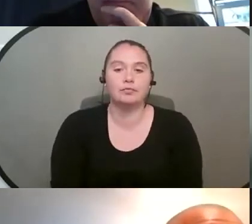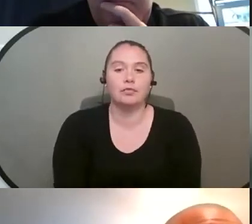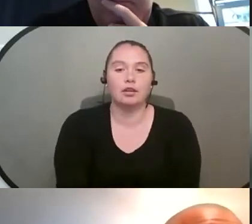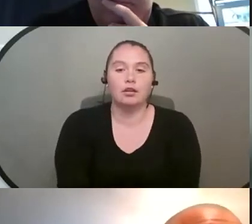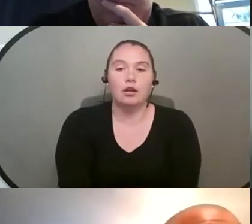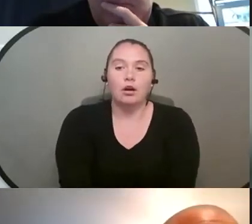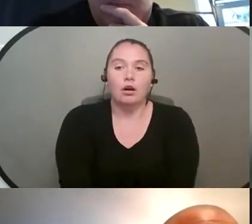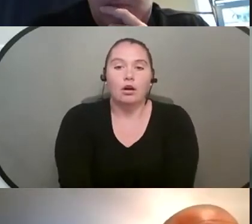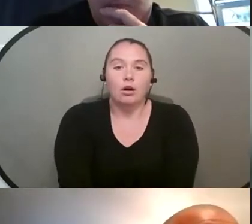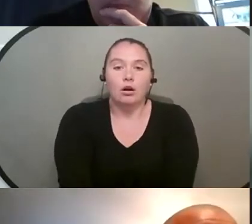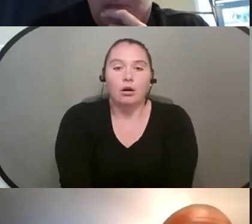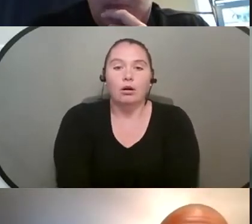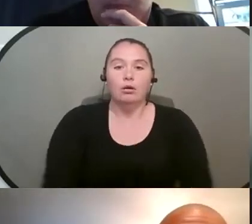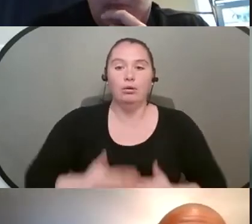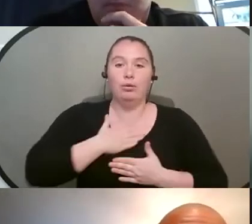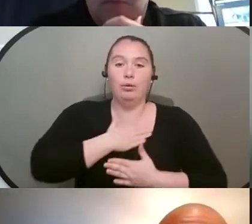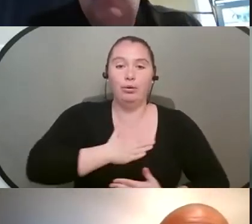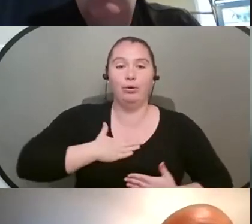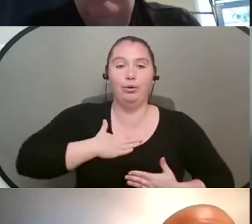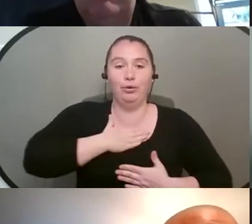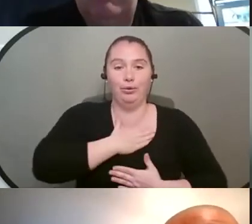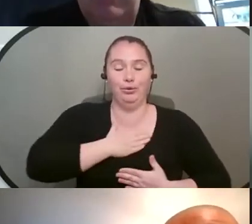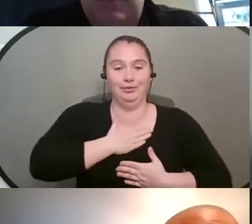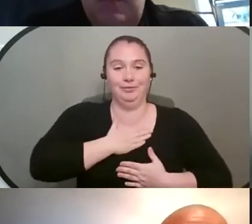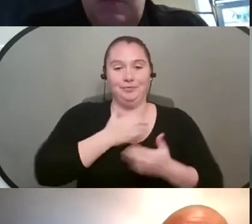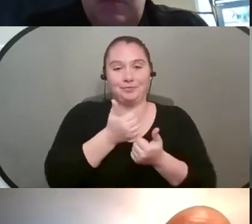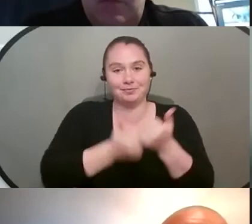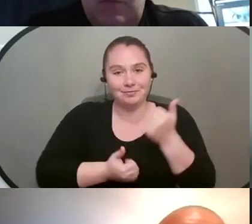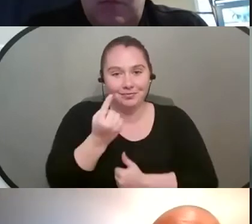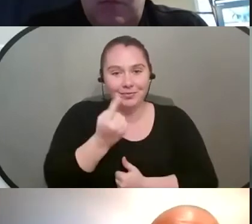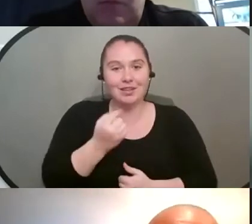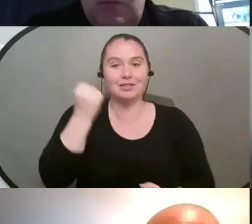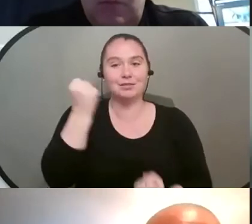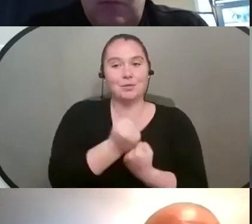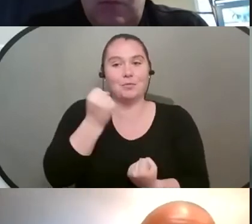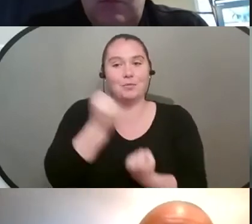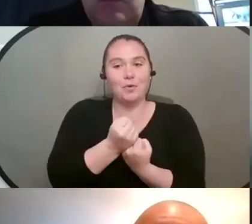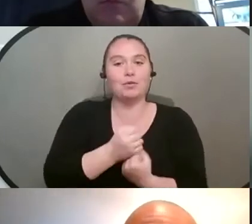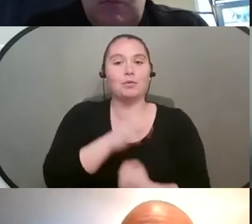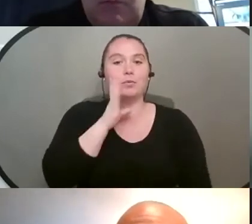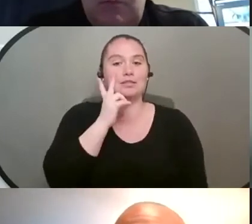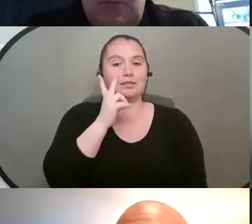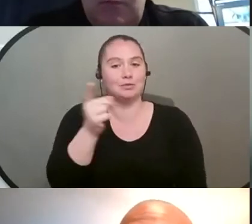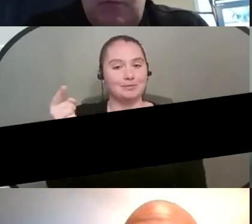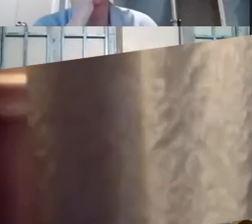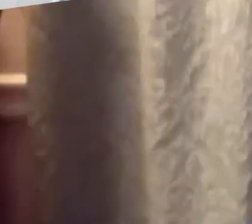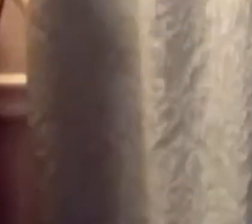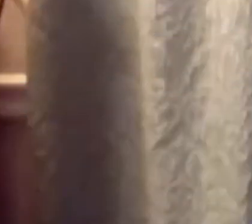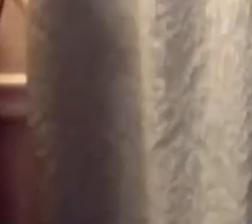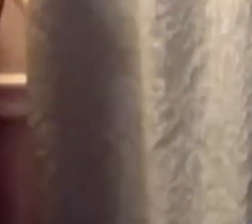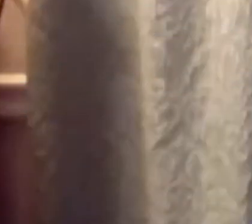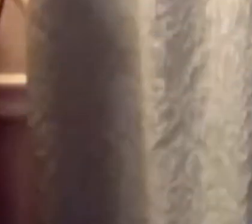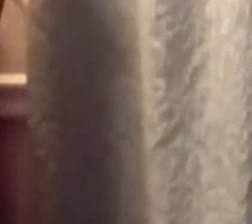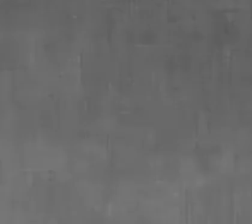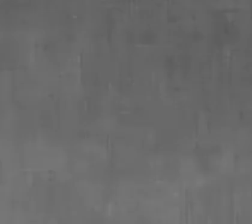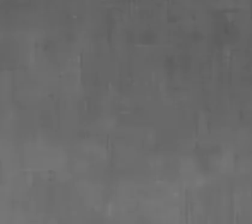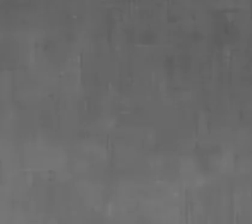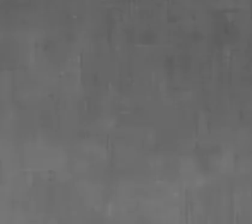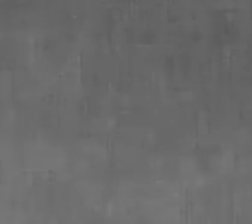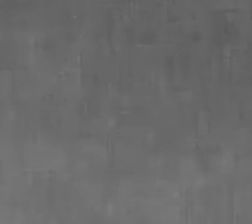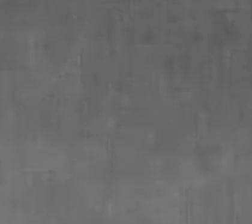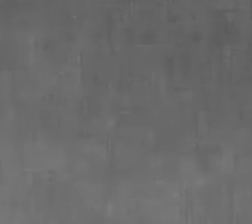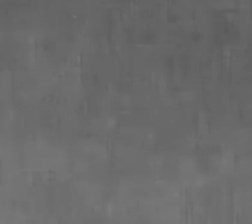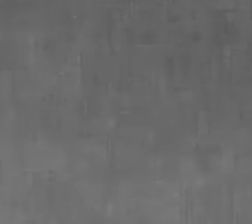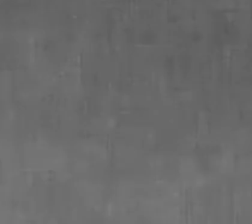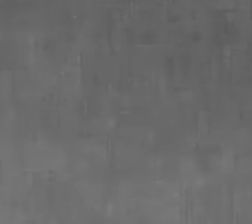Well, great. Well, I appreciate everybody in support, and we will see you in the main room. Good evening,